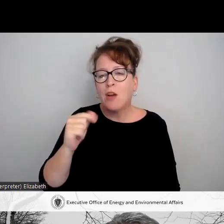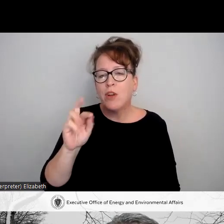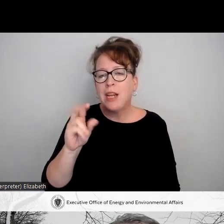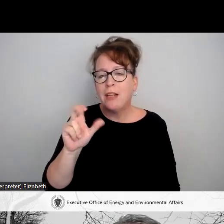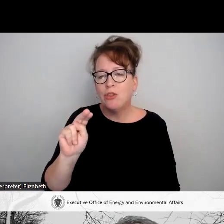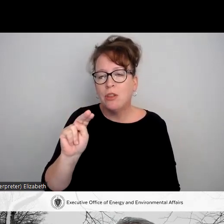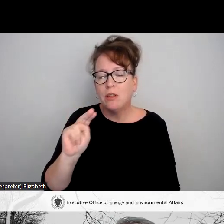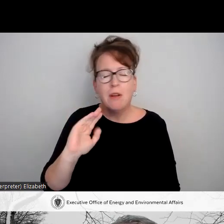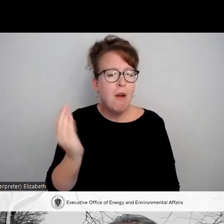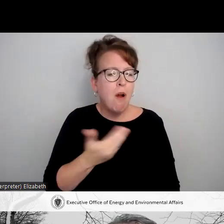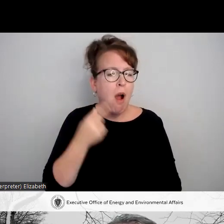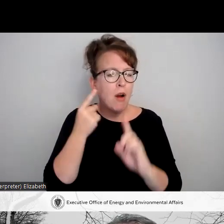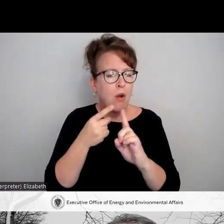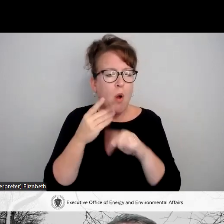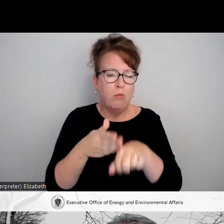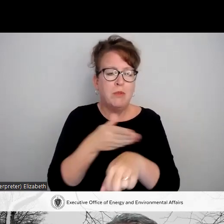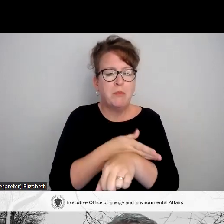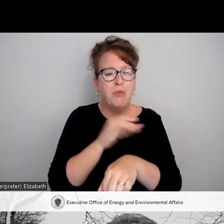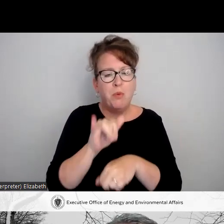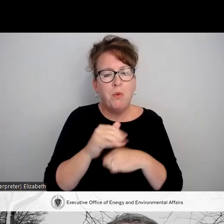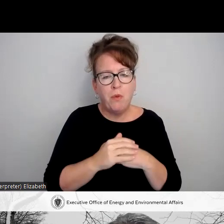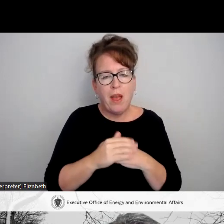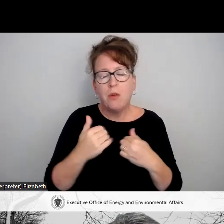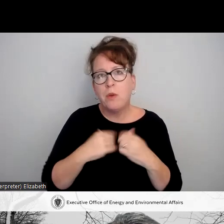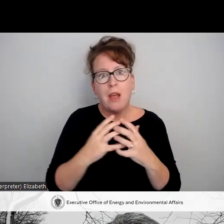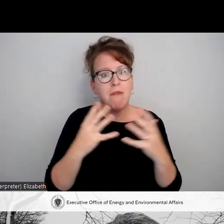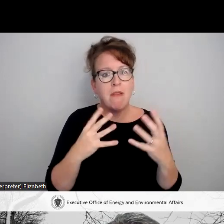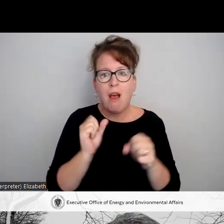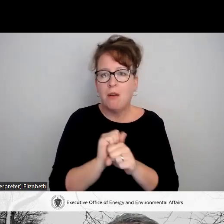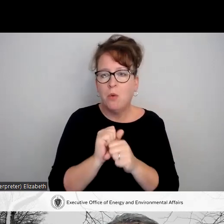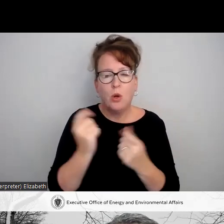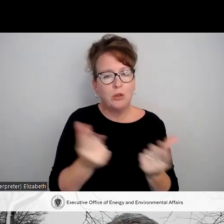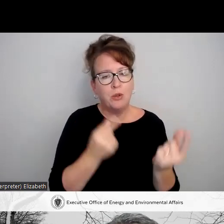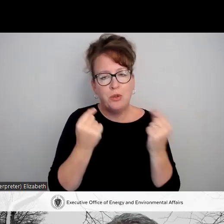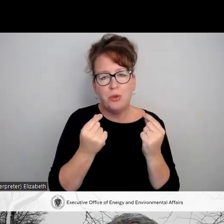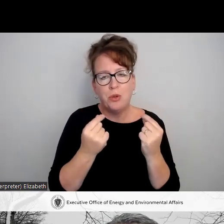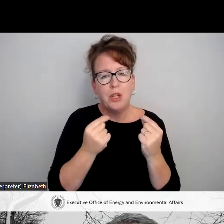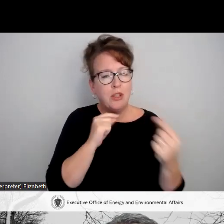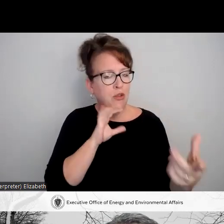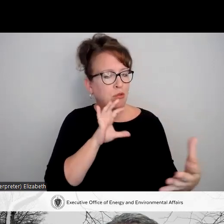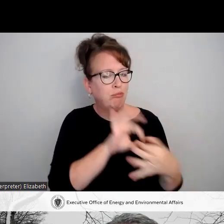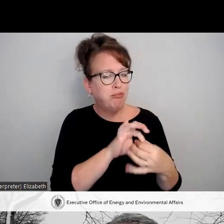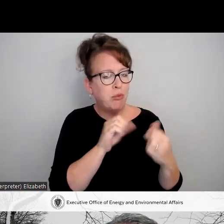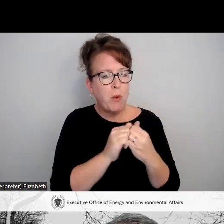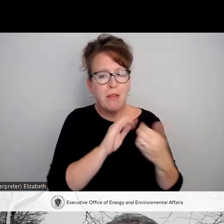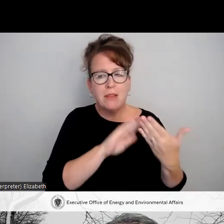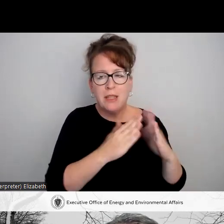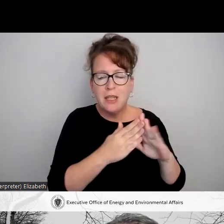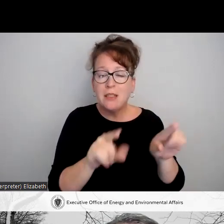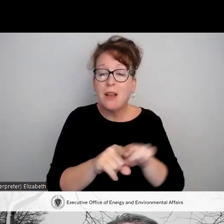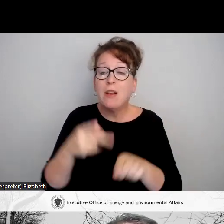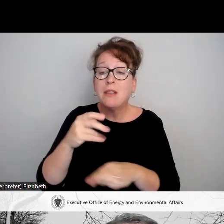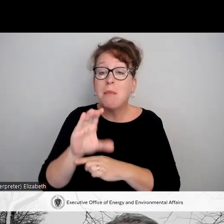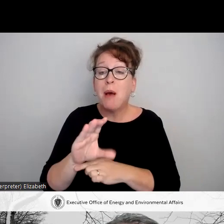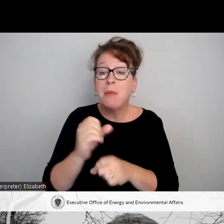reset. We have a lot of work to do to hear from municipalities and the public about how to make sure that municipal